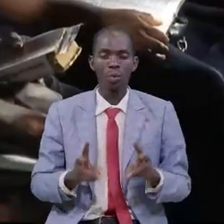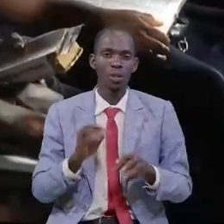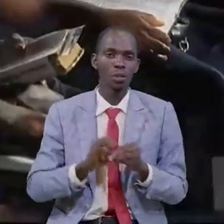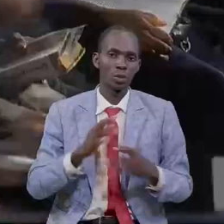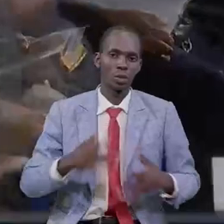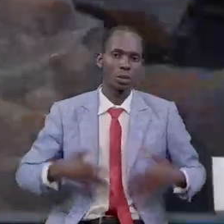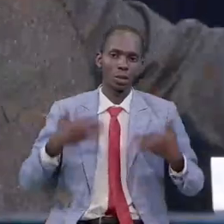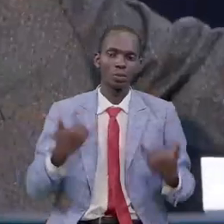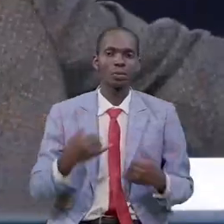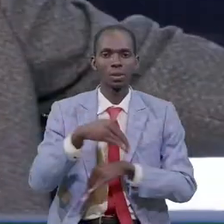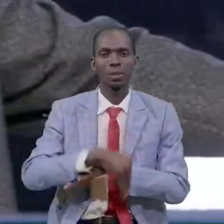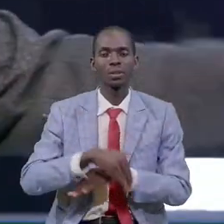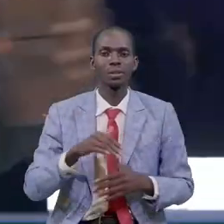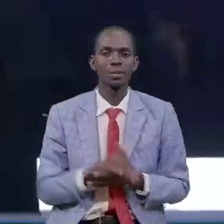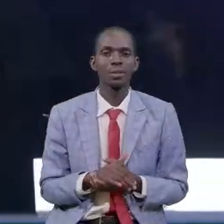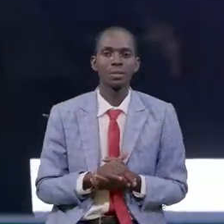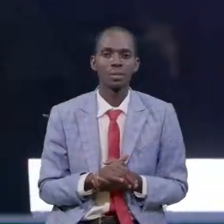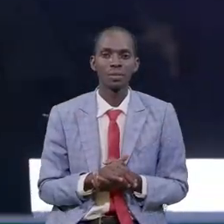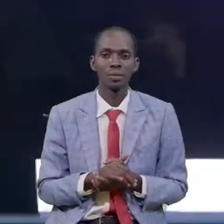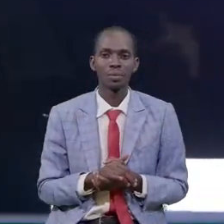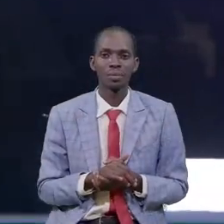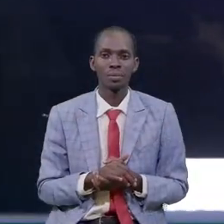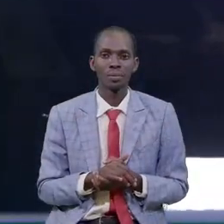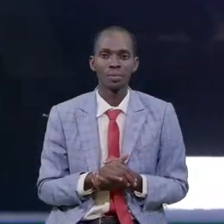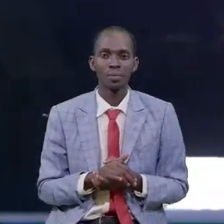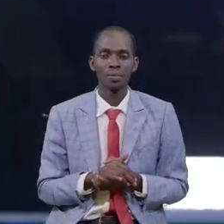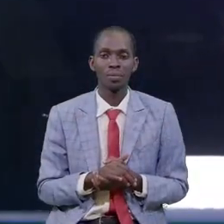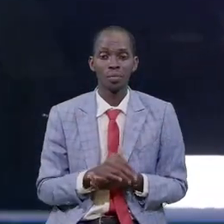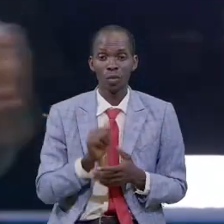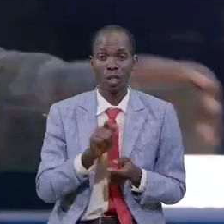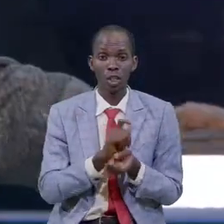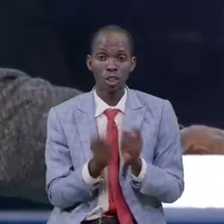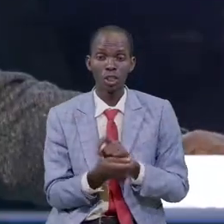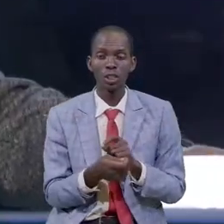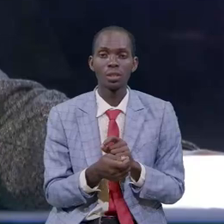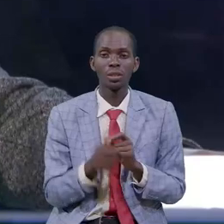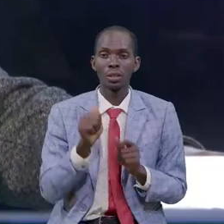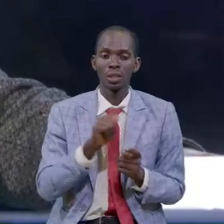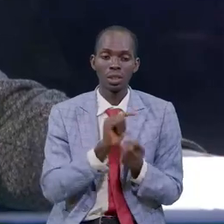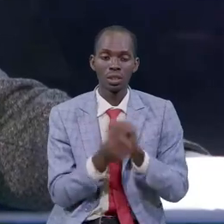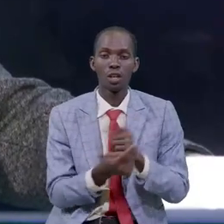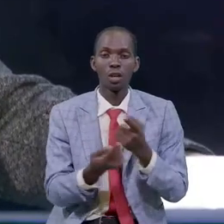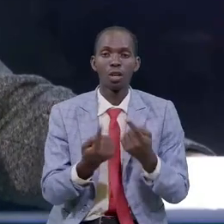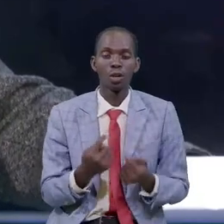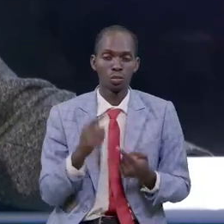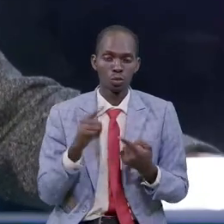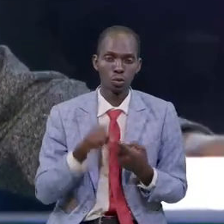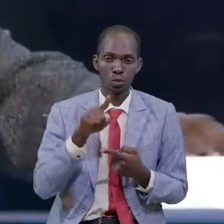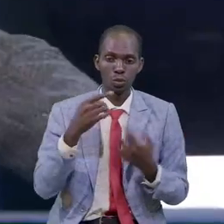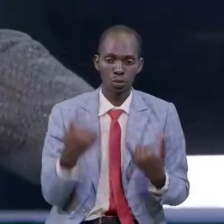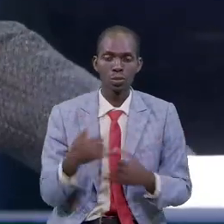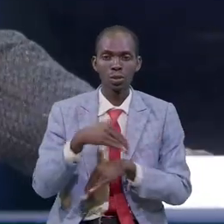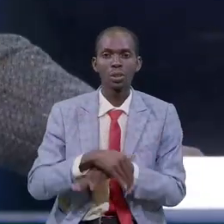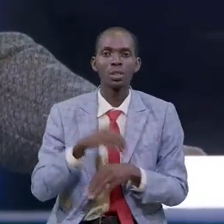viendra de façon définie dans votre vie ce soir. A change, a transformation comes tonight in your life like